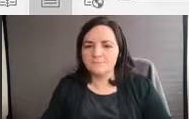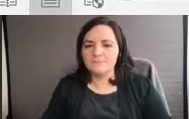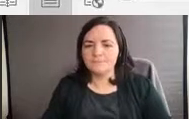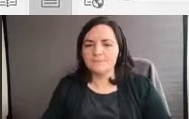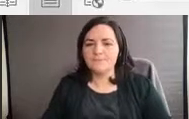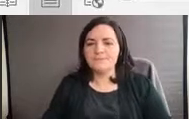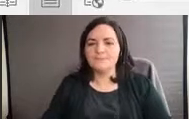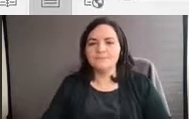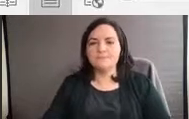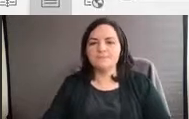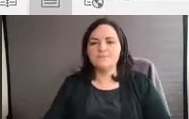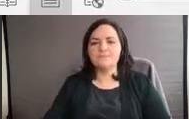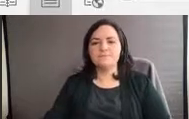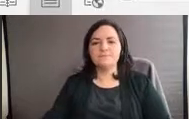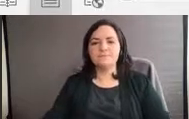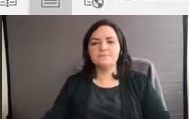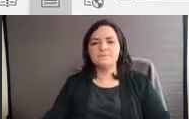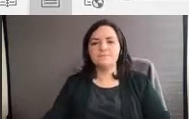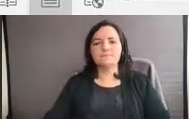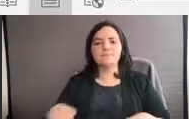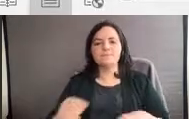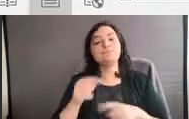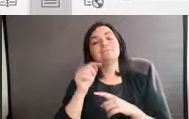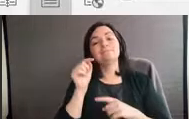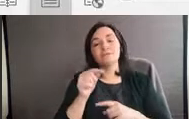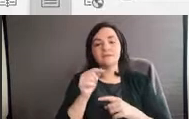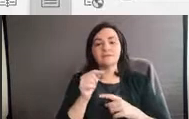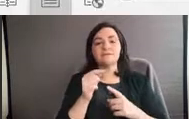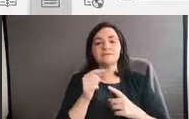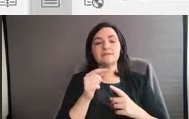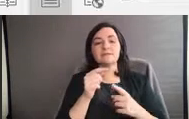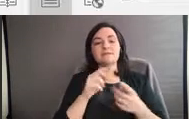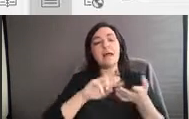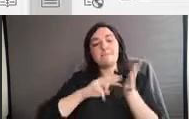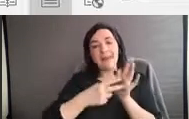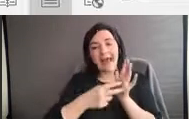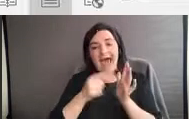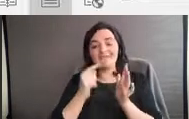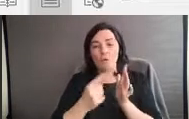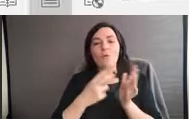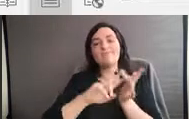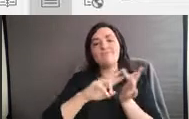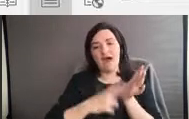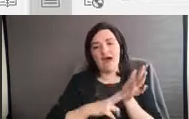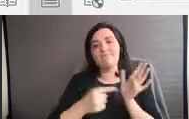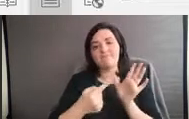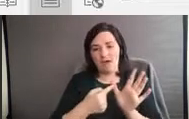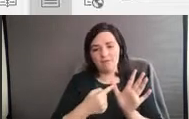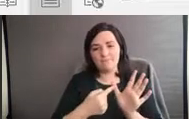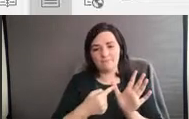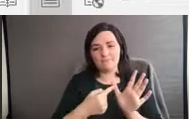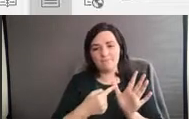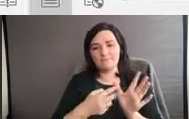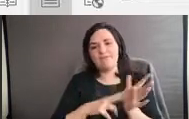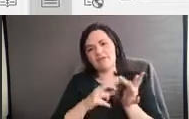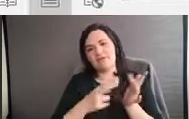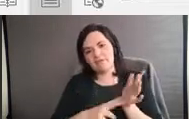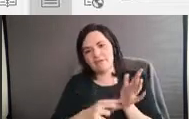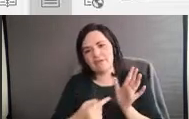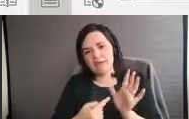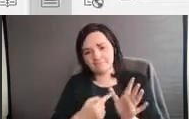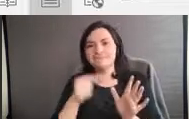the plan for the Viva. So the Viva, V-I-V-A, Viva, is